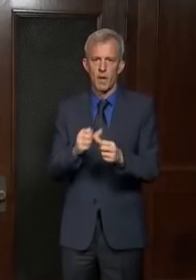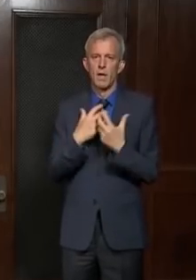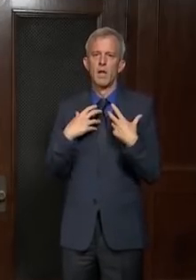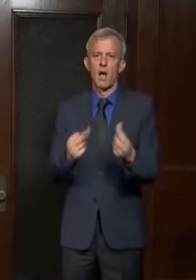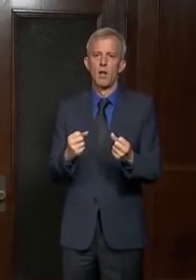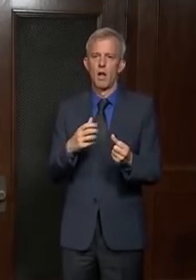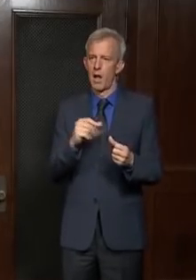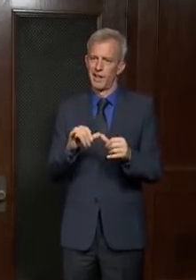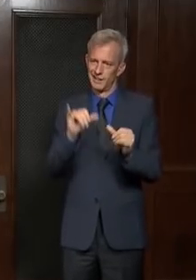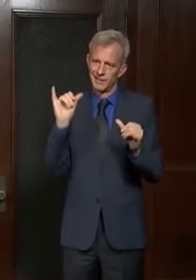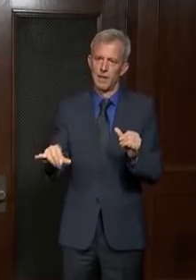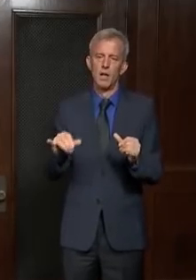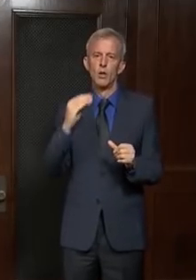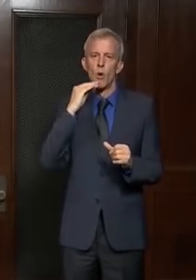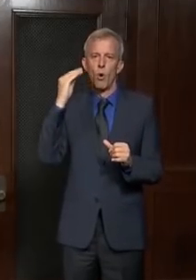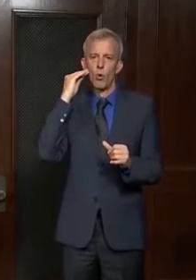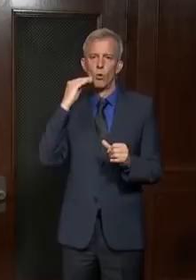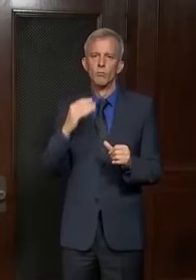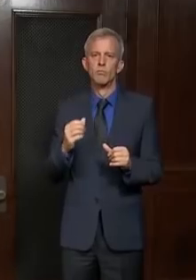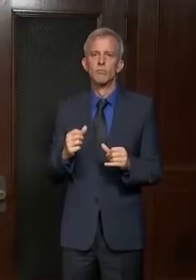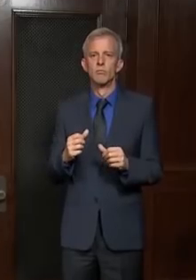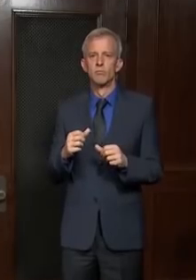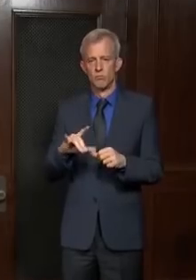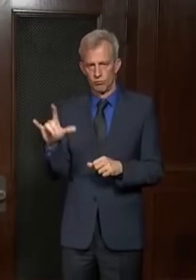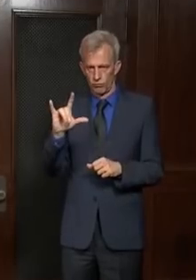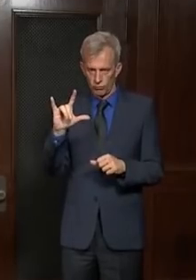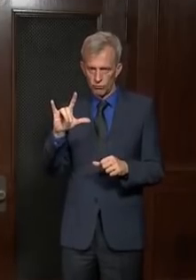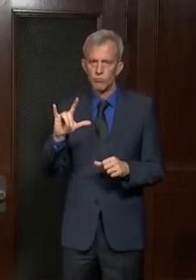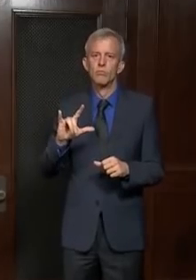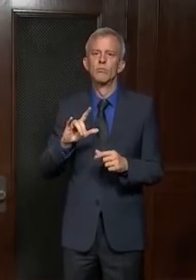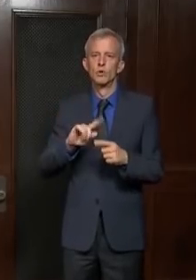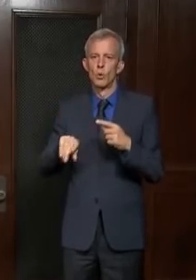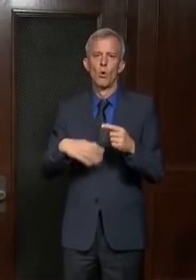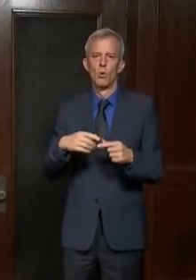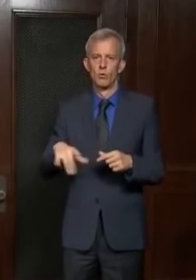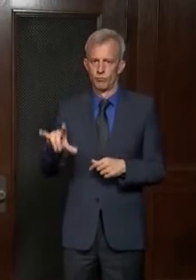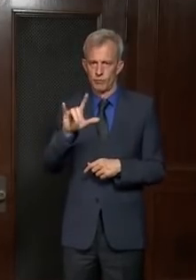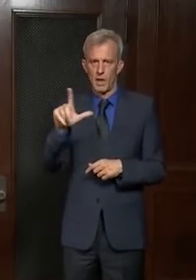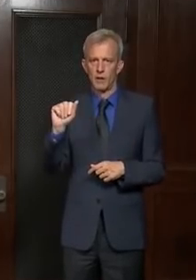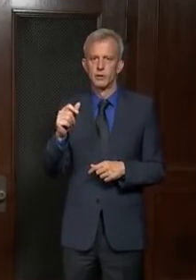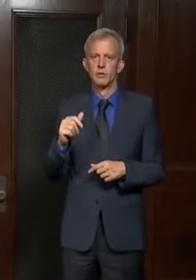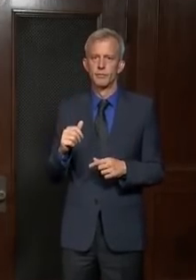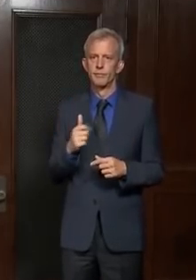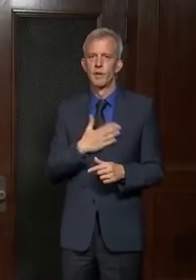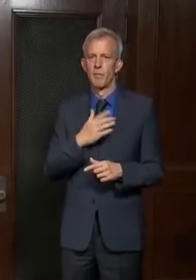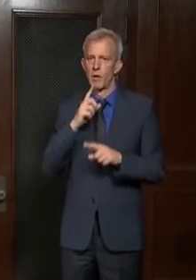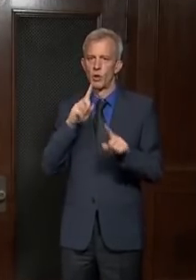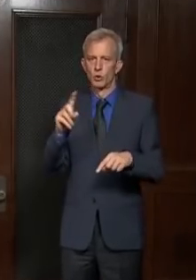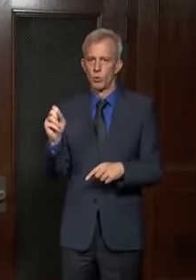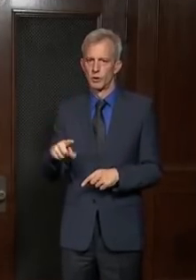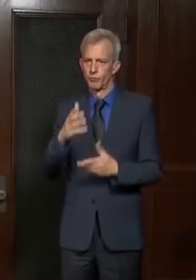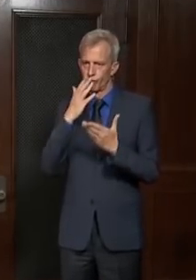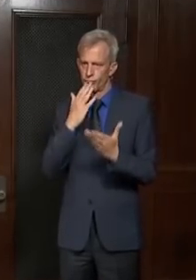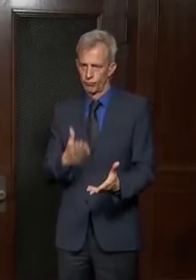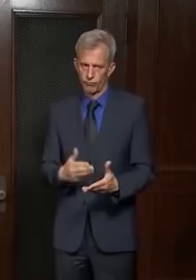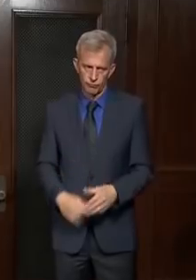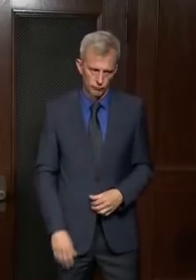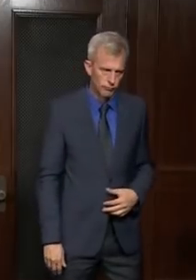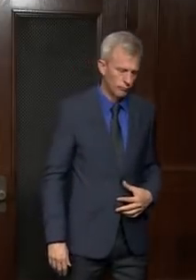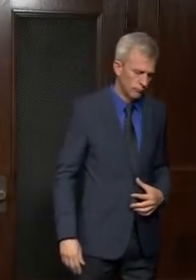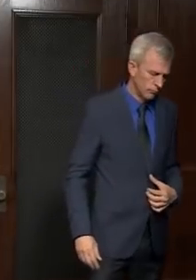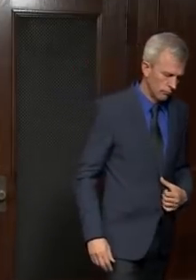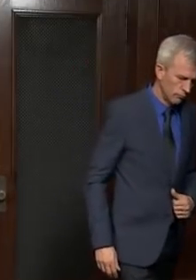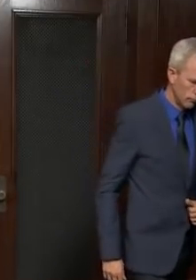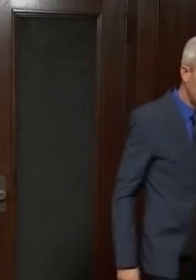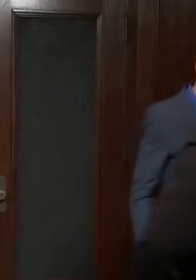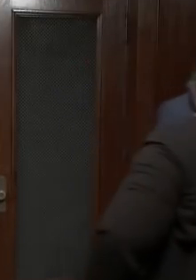and staying home. Strength and love to you all, Los Angeles. With that, I'm happy to answer questions. Thanks. And our